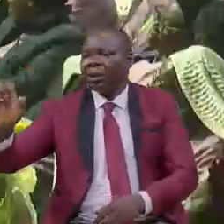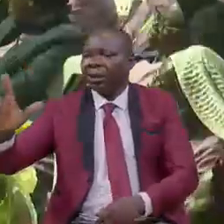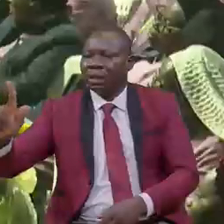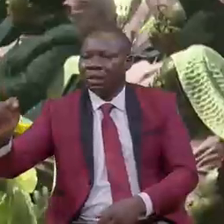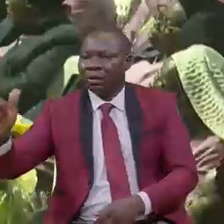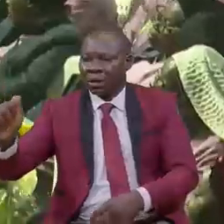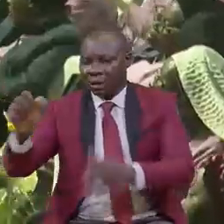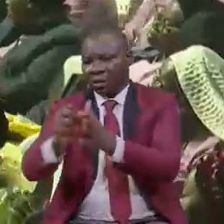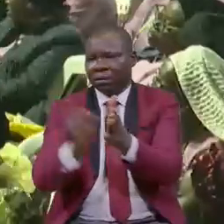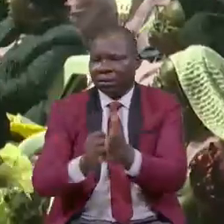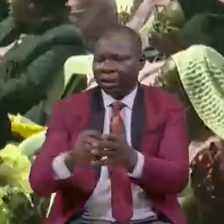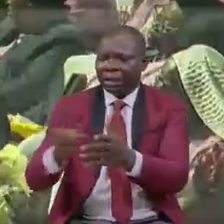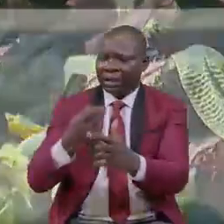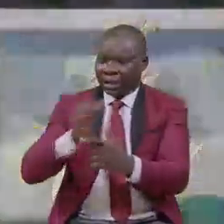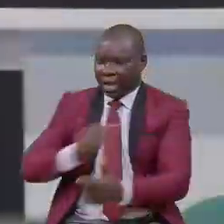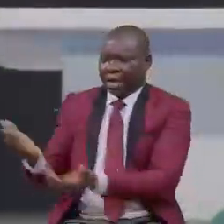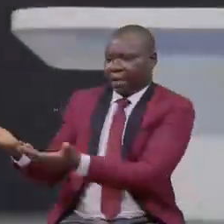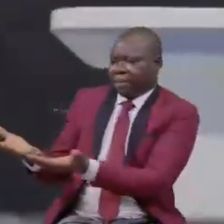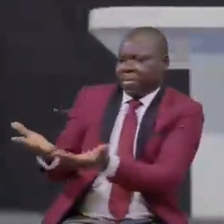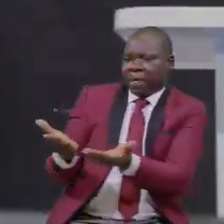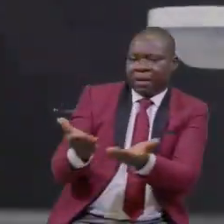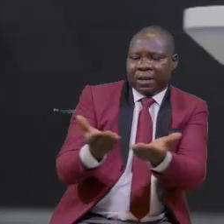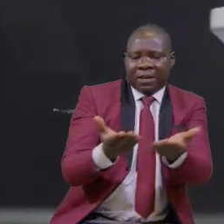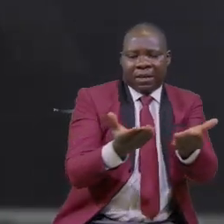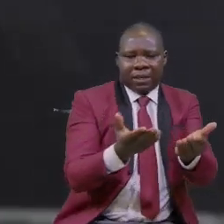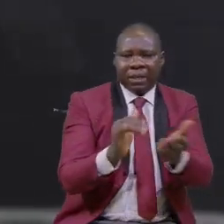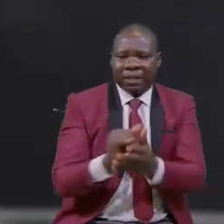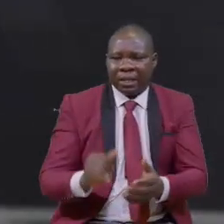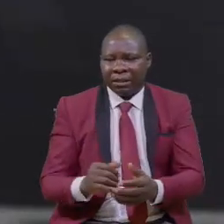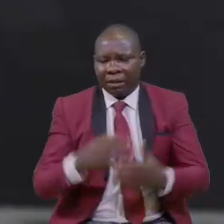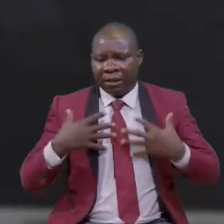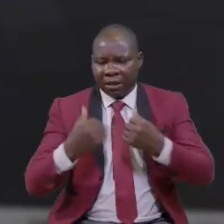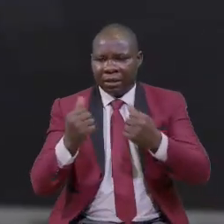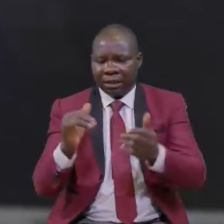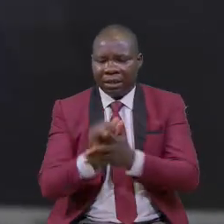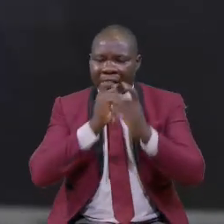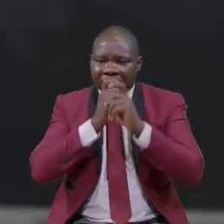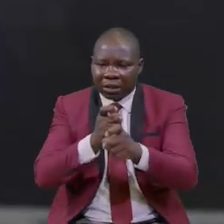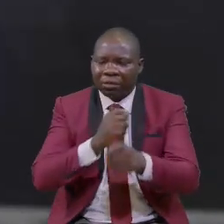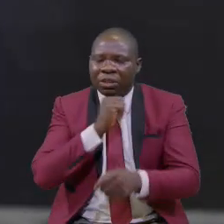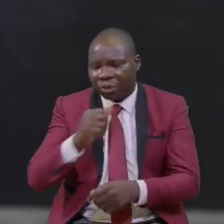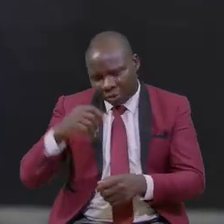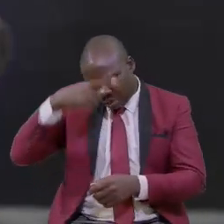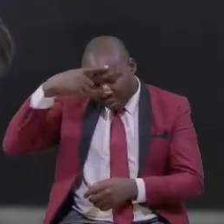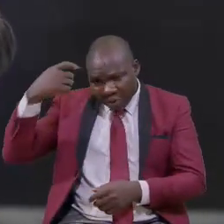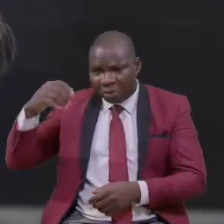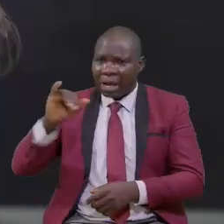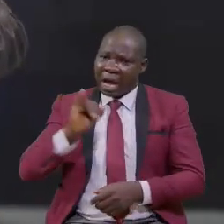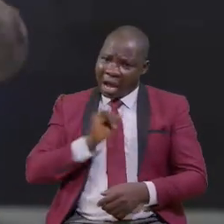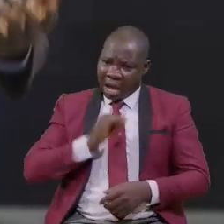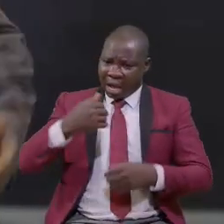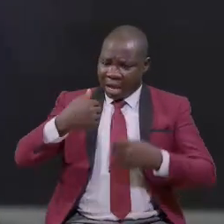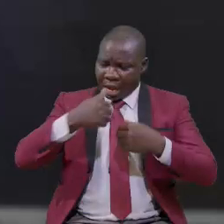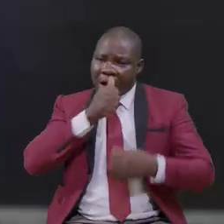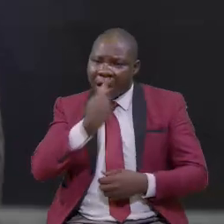I carry that healing, I carry that gift, not because I am having